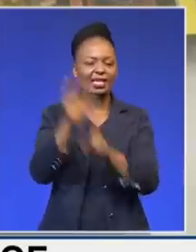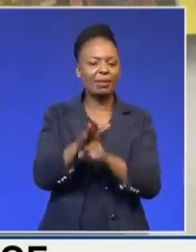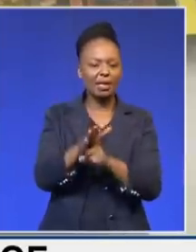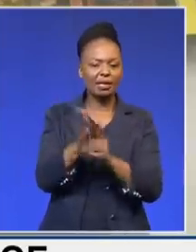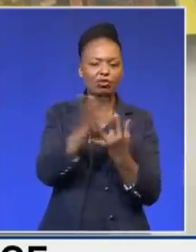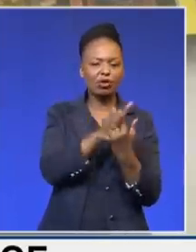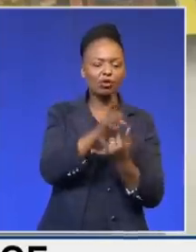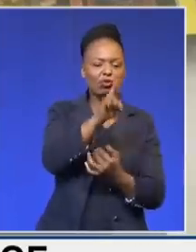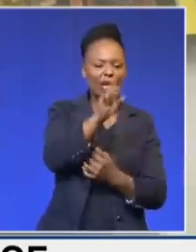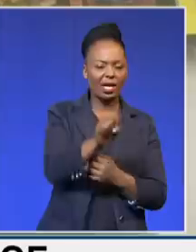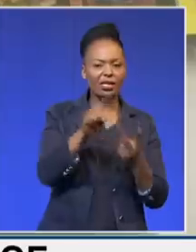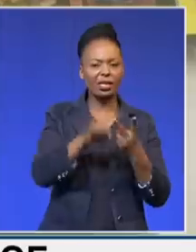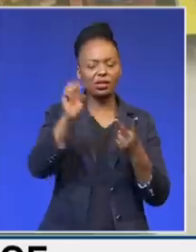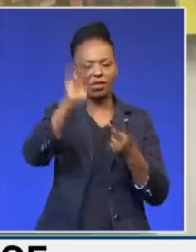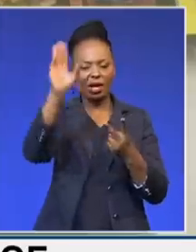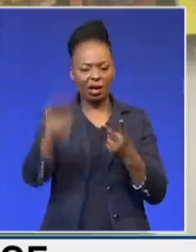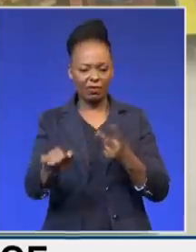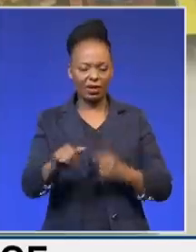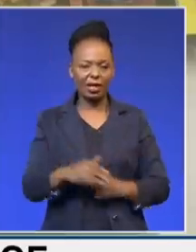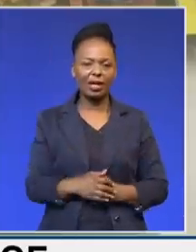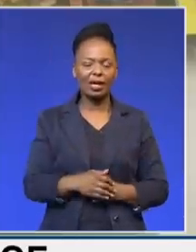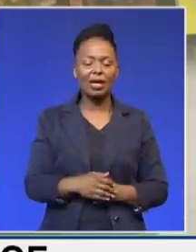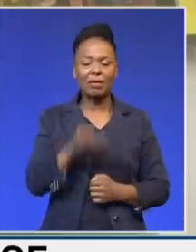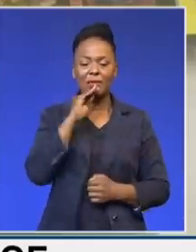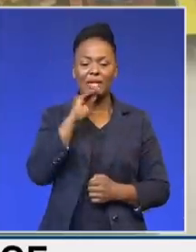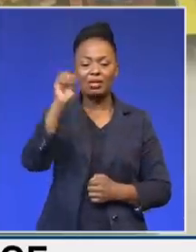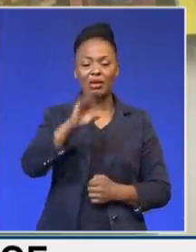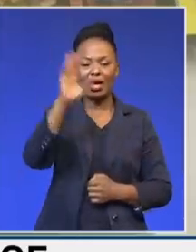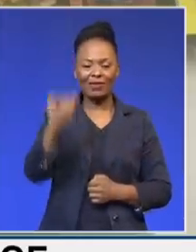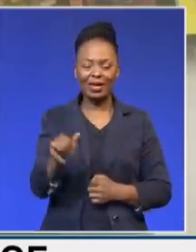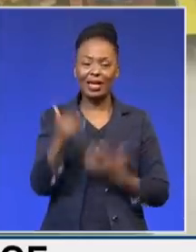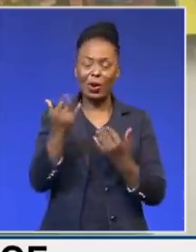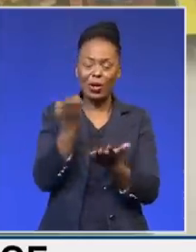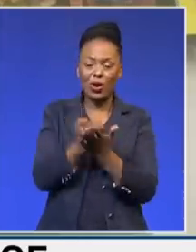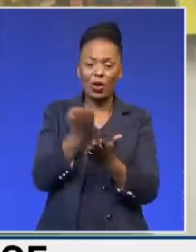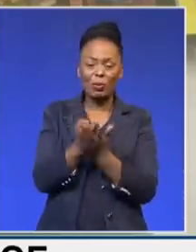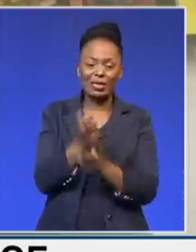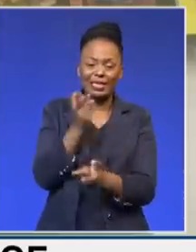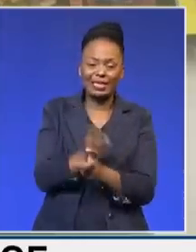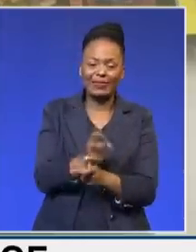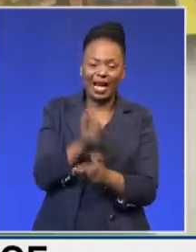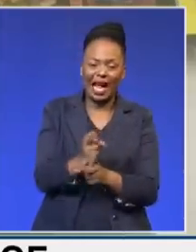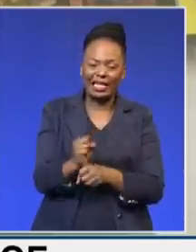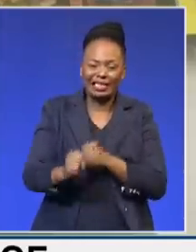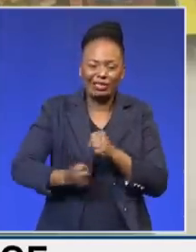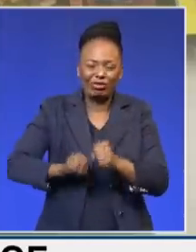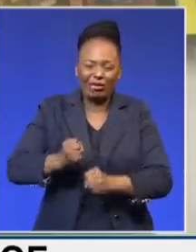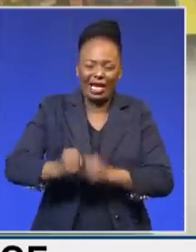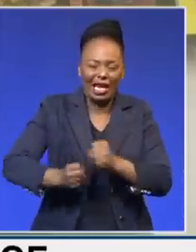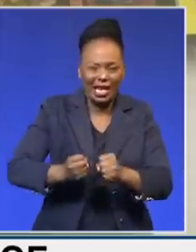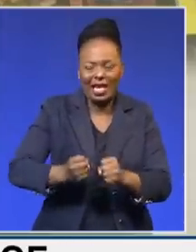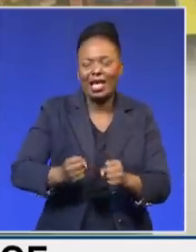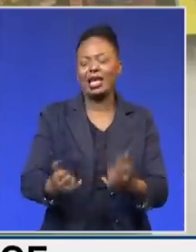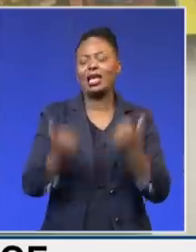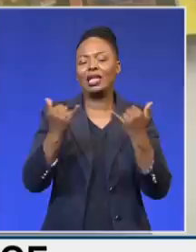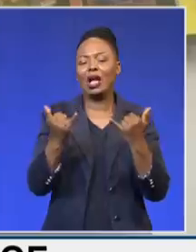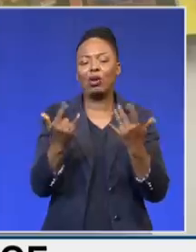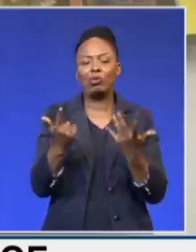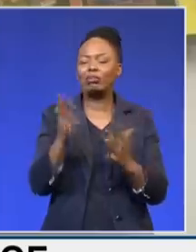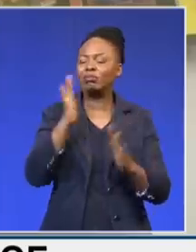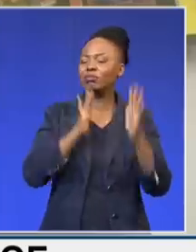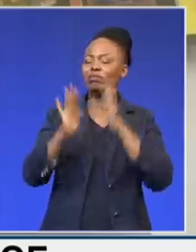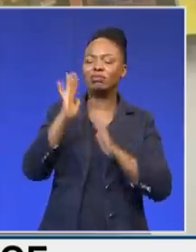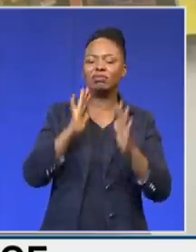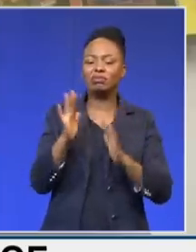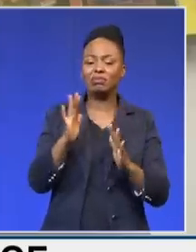and South Africa. This is as the country faces very difficult economic times. So talk to me about just the urgency and really what's at stake